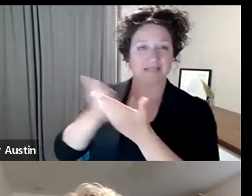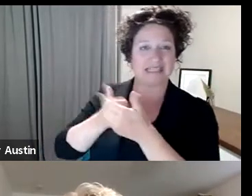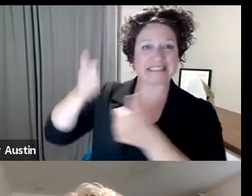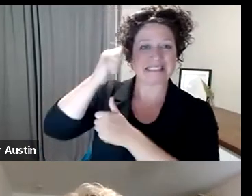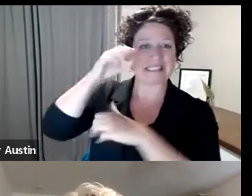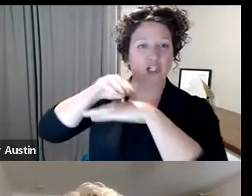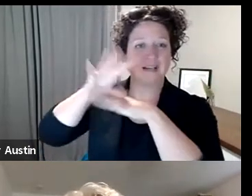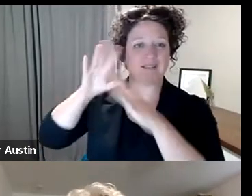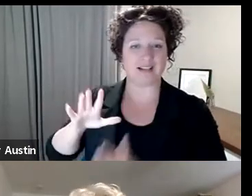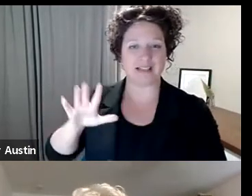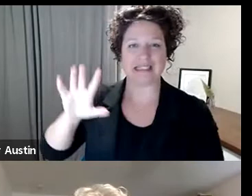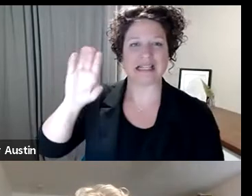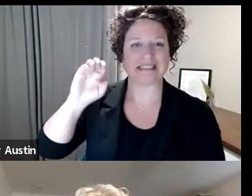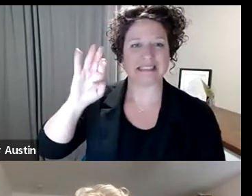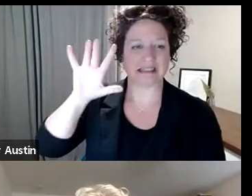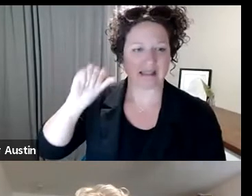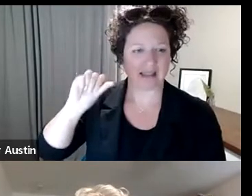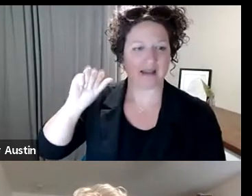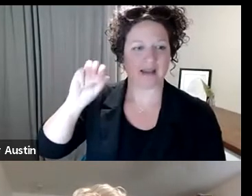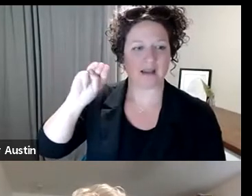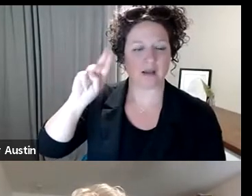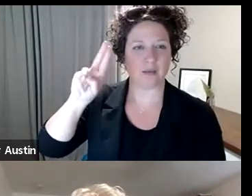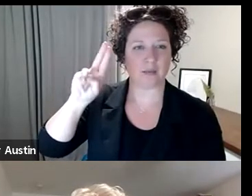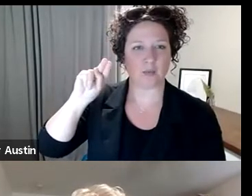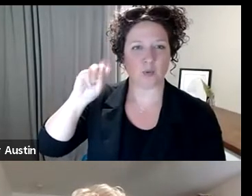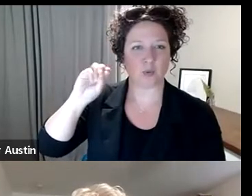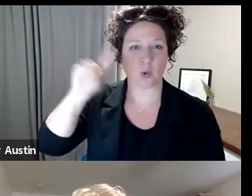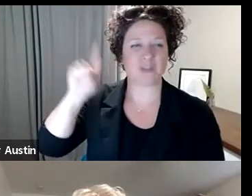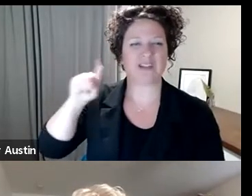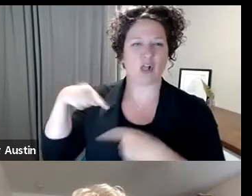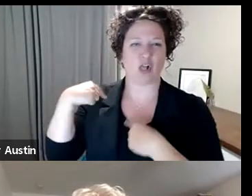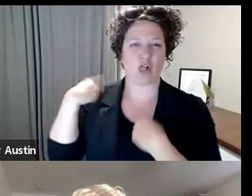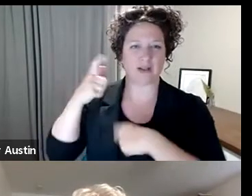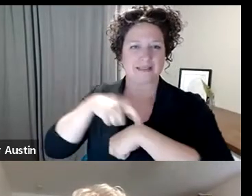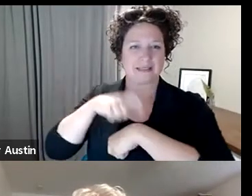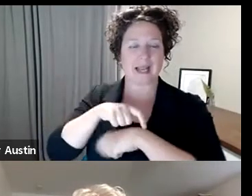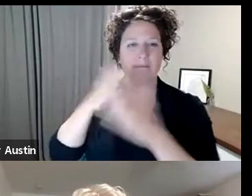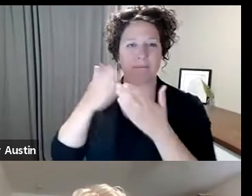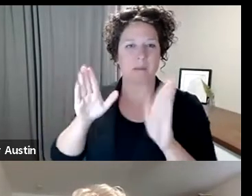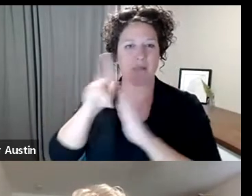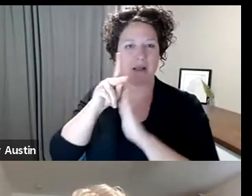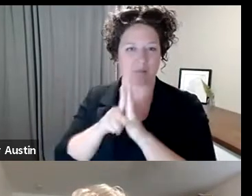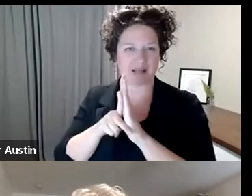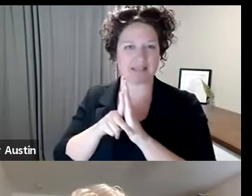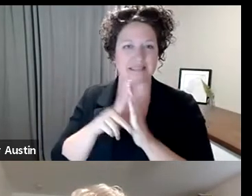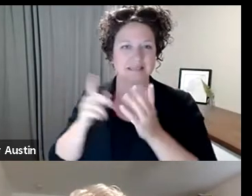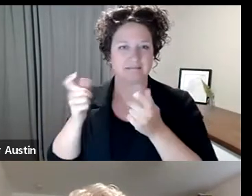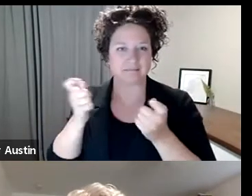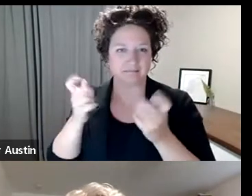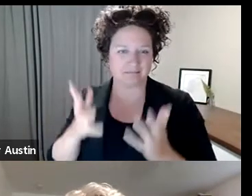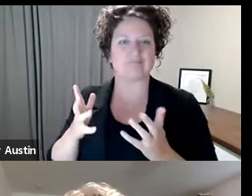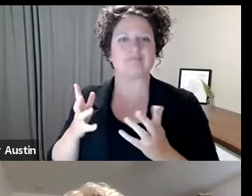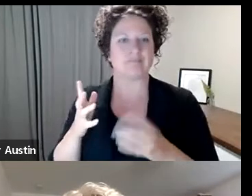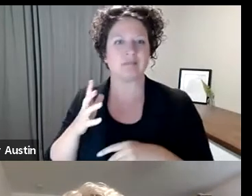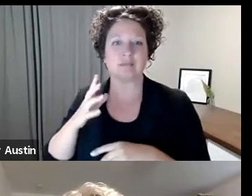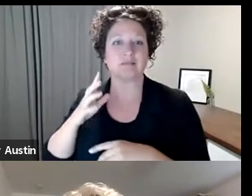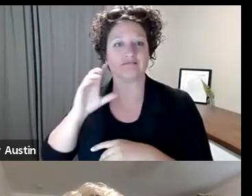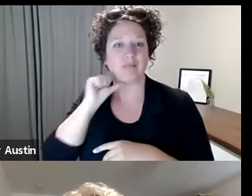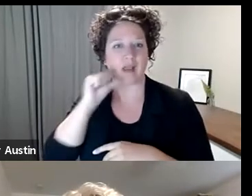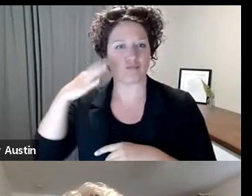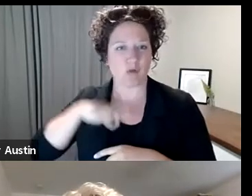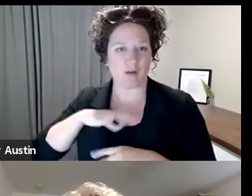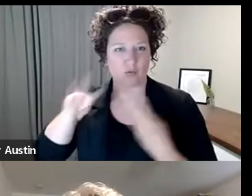advisor, Cecilia Munoz, a longtime public policy leader who has steered our organization and other boards and